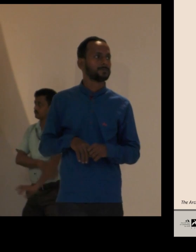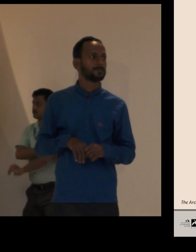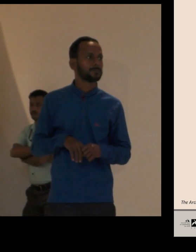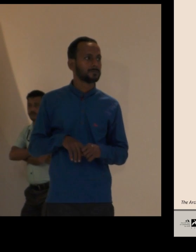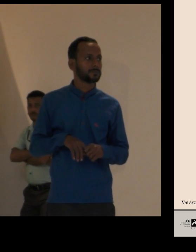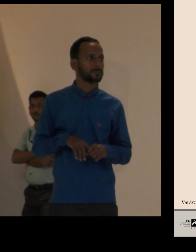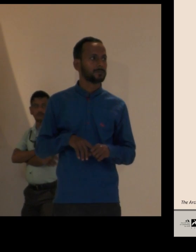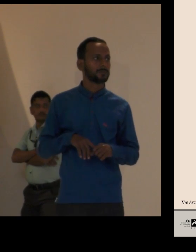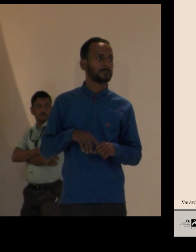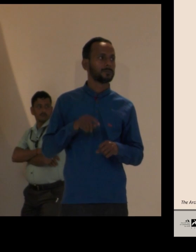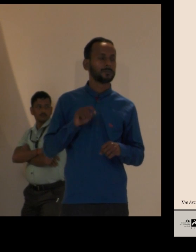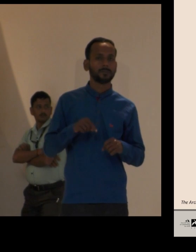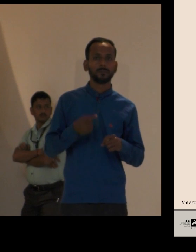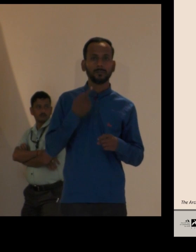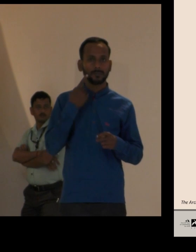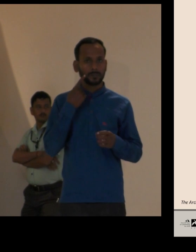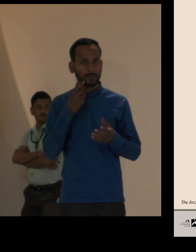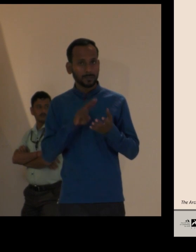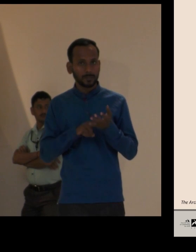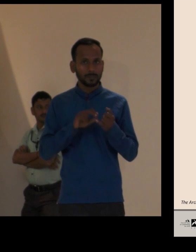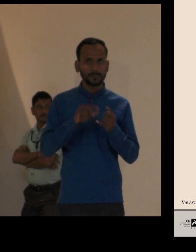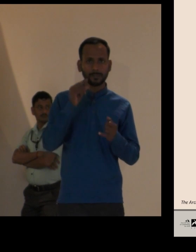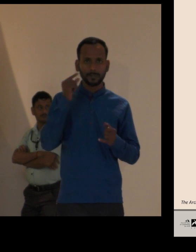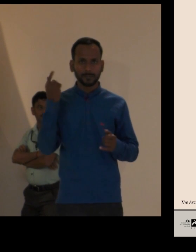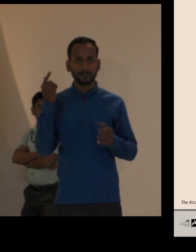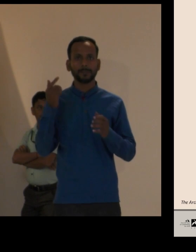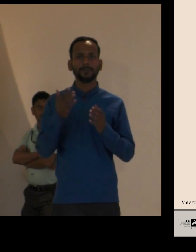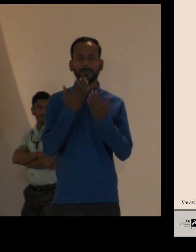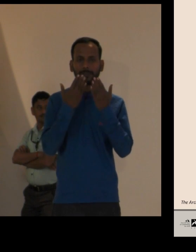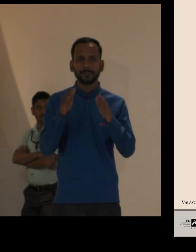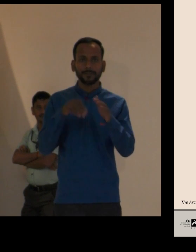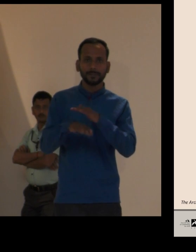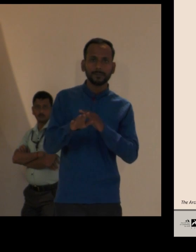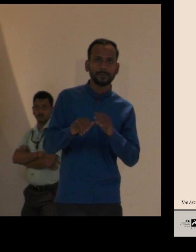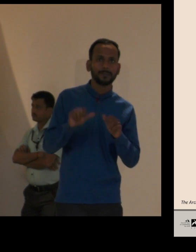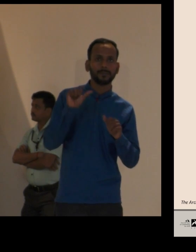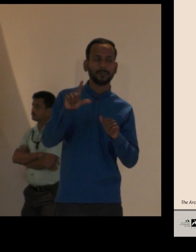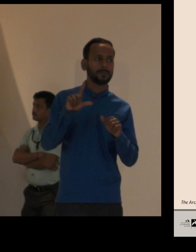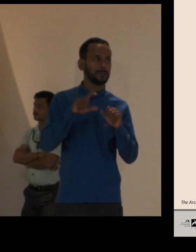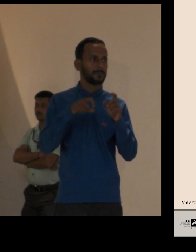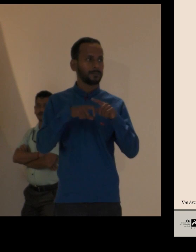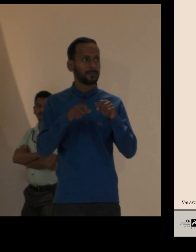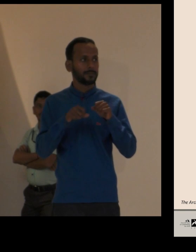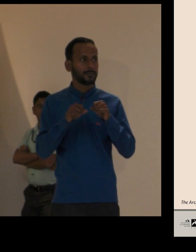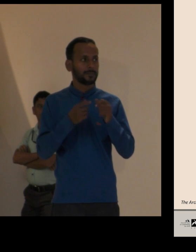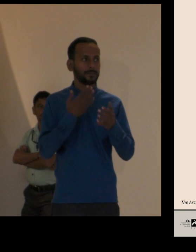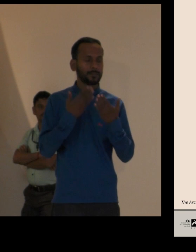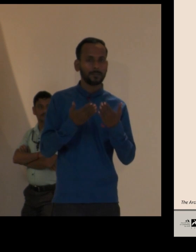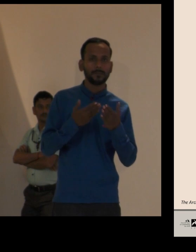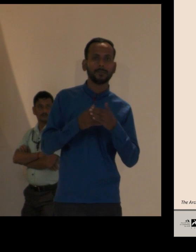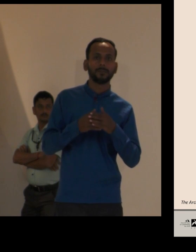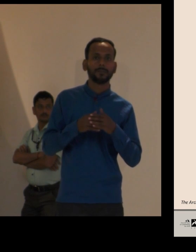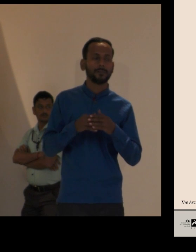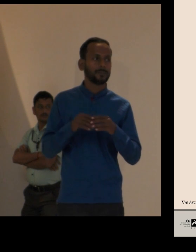for institutions that are sitting on huge archives and repositories, these collaborations are not